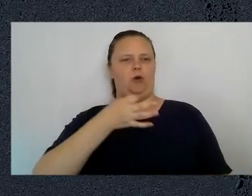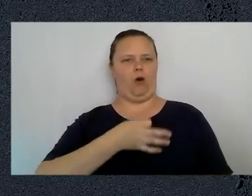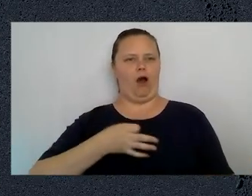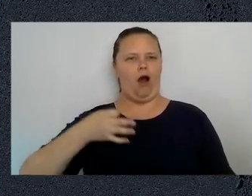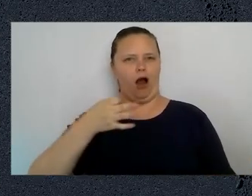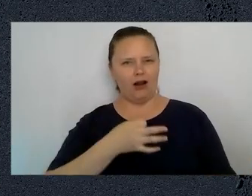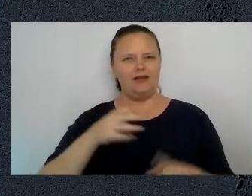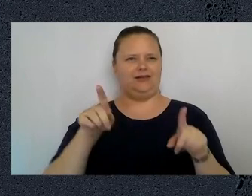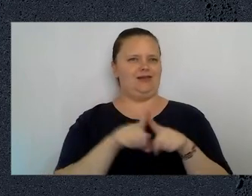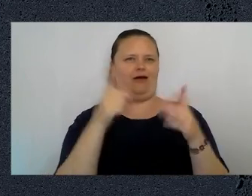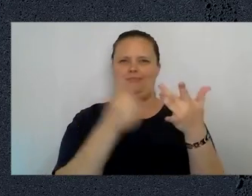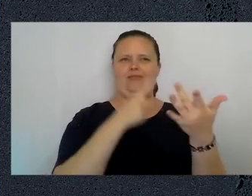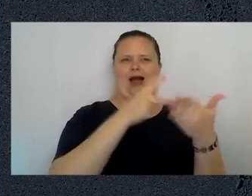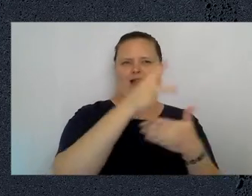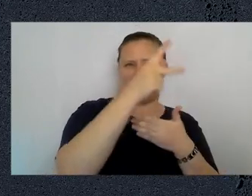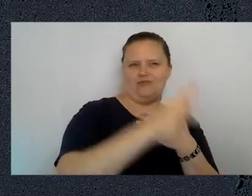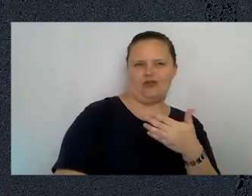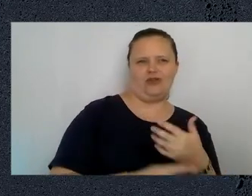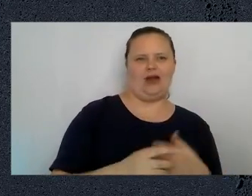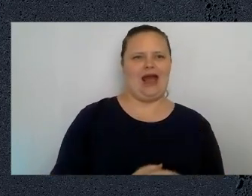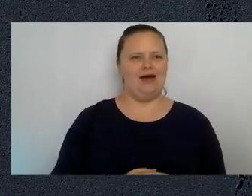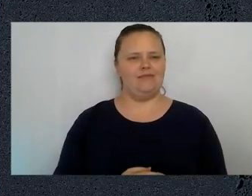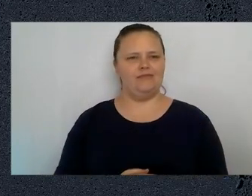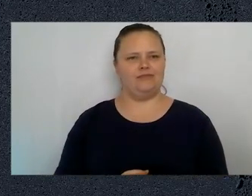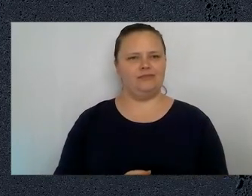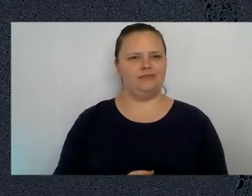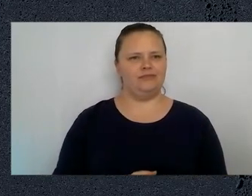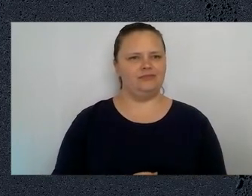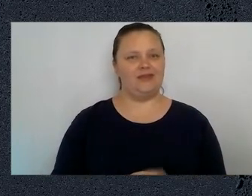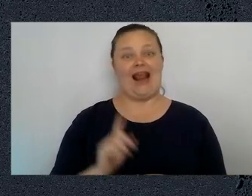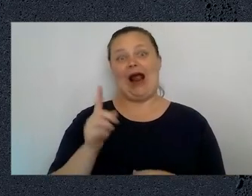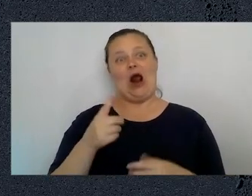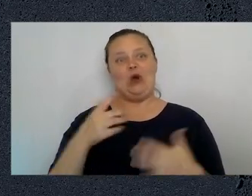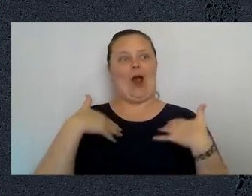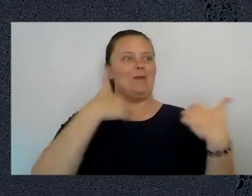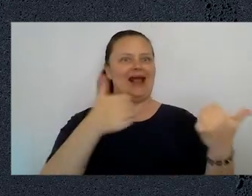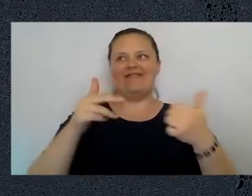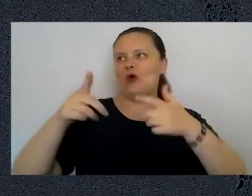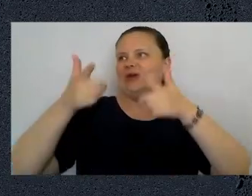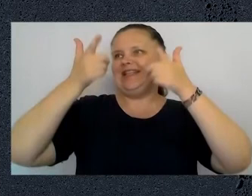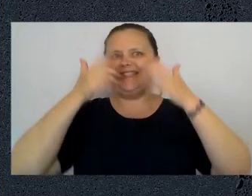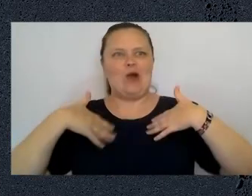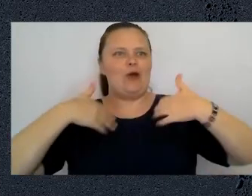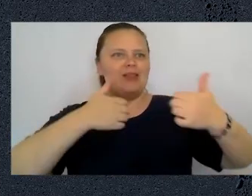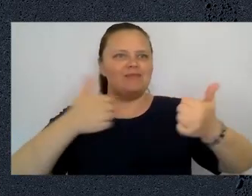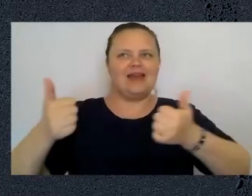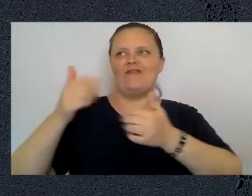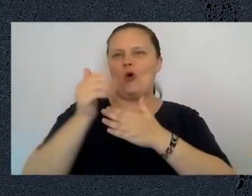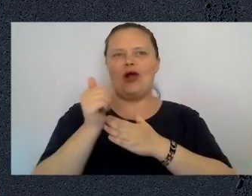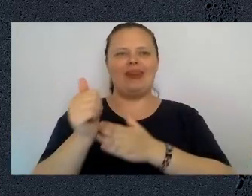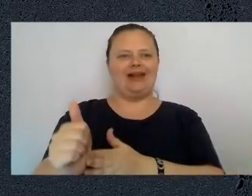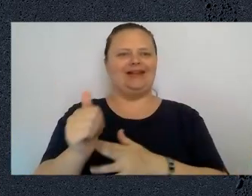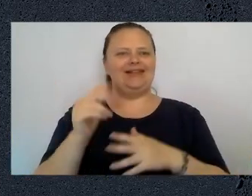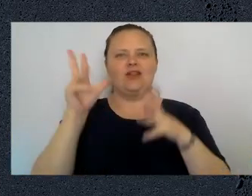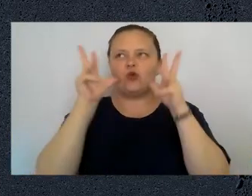it sounds like you guys are doing. And I keep wanting to chime in, and wellbeing for teachers, and wellbeing for the leaders, and wellbeing and people being looked after